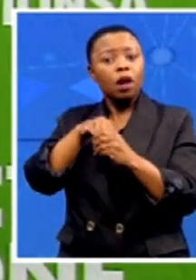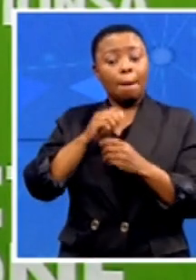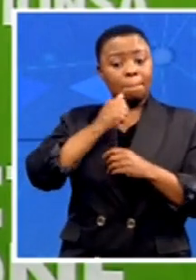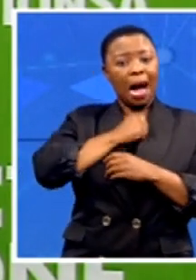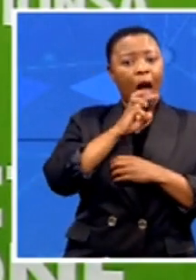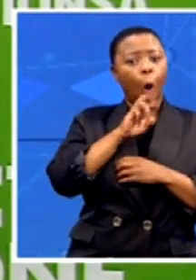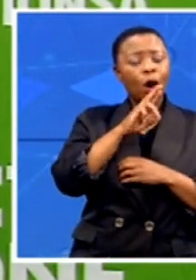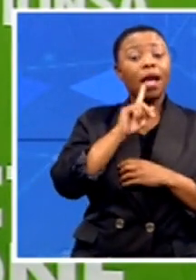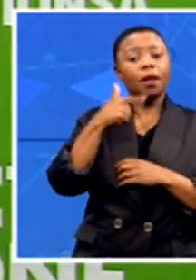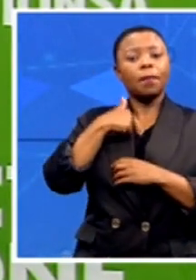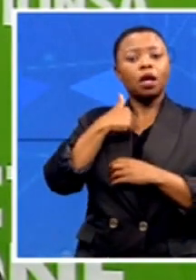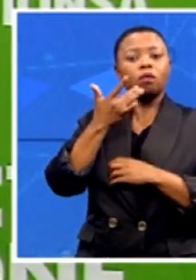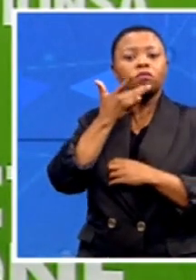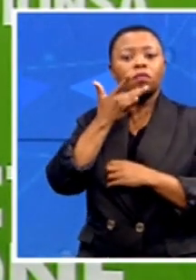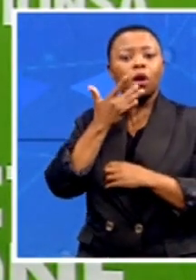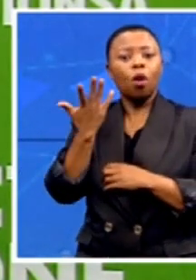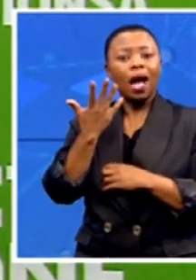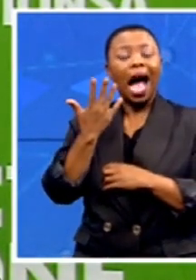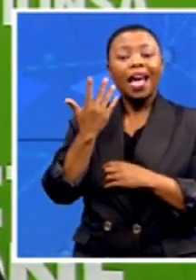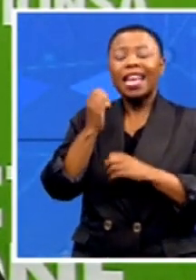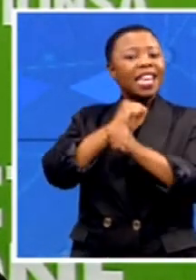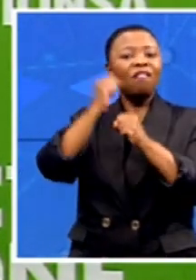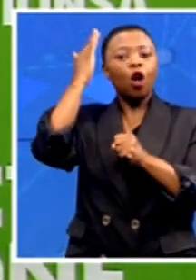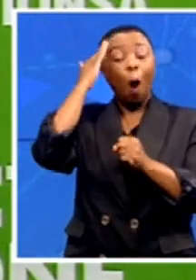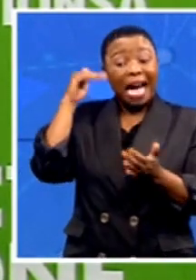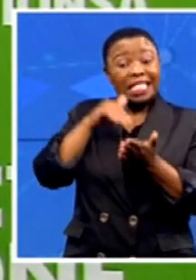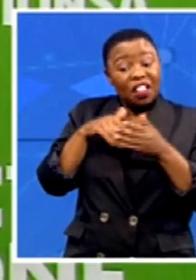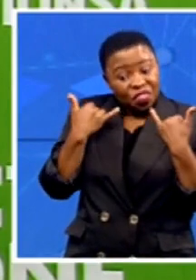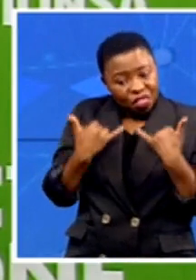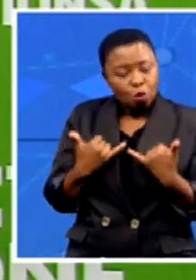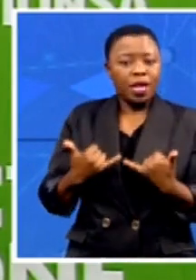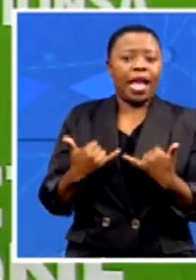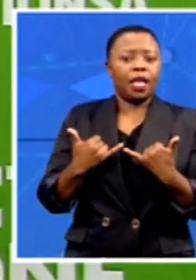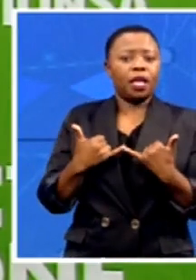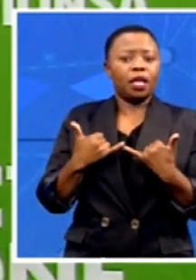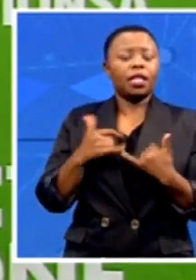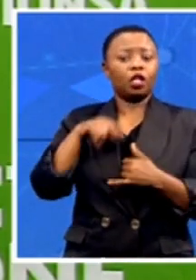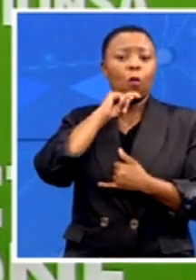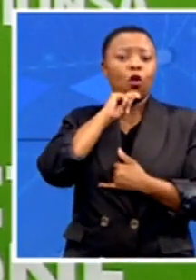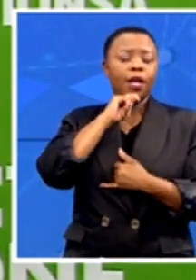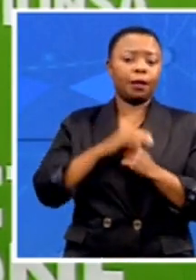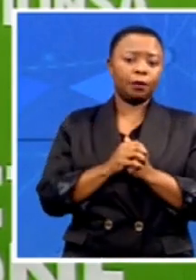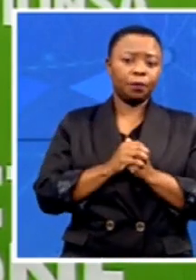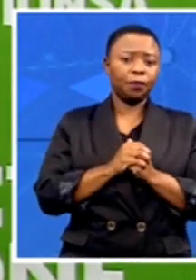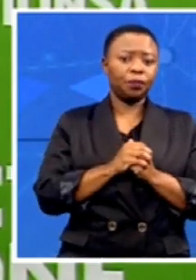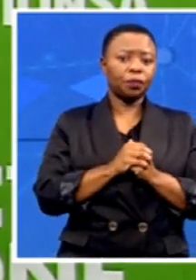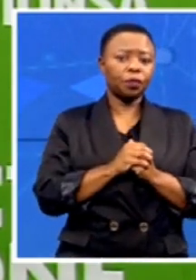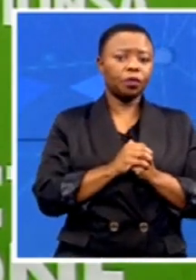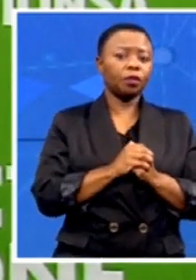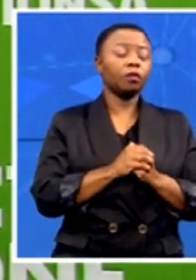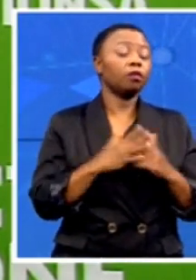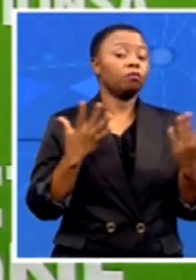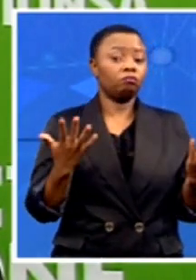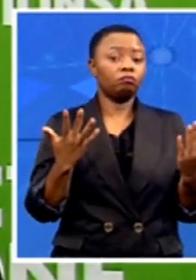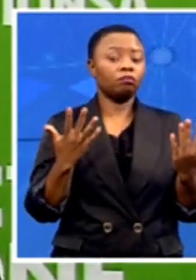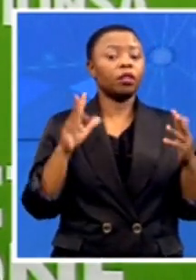known until this morning that Action SA is contesting their ward. And of course now the issue we are here with today,